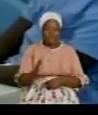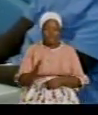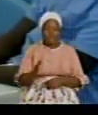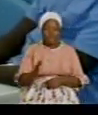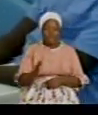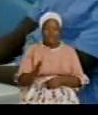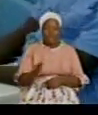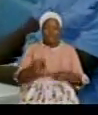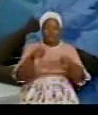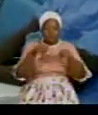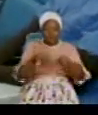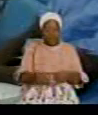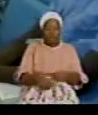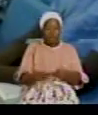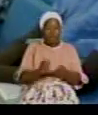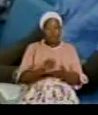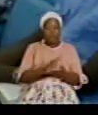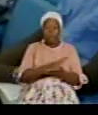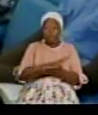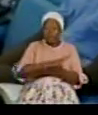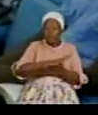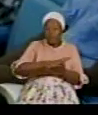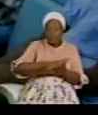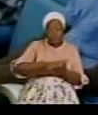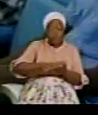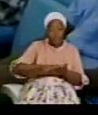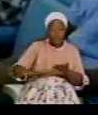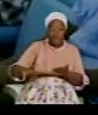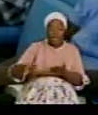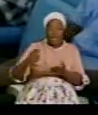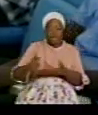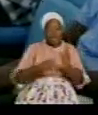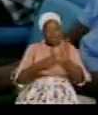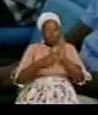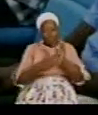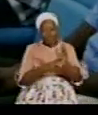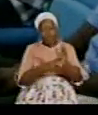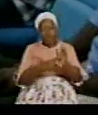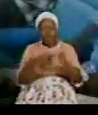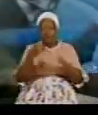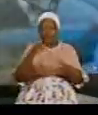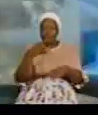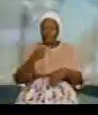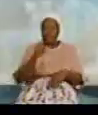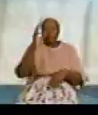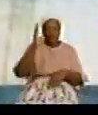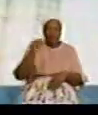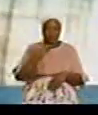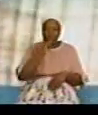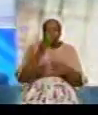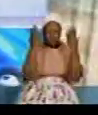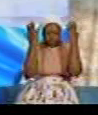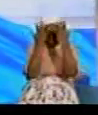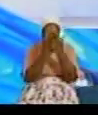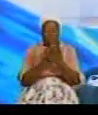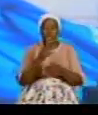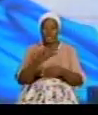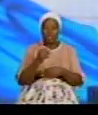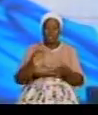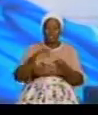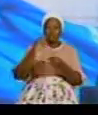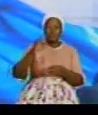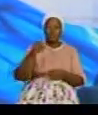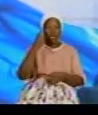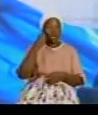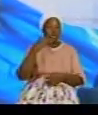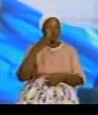and seeing. The revelation of the preacher will not be dimmed, and the spiritual eyes of